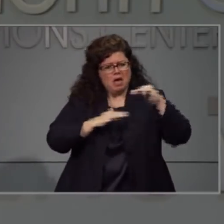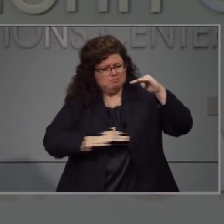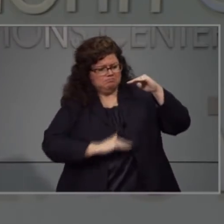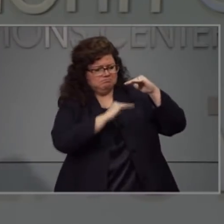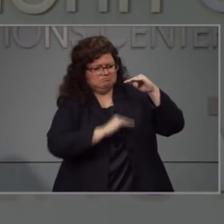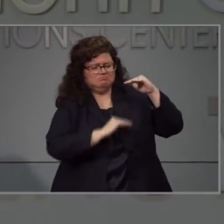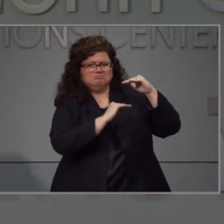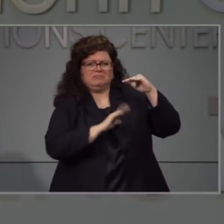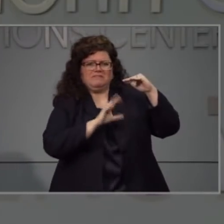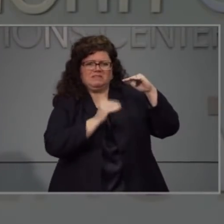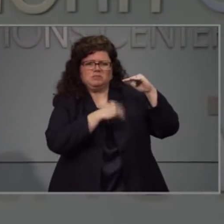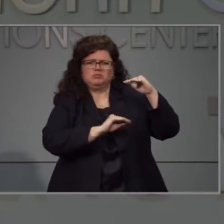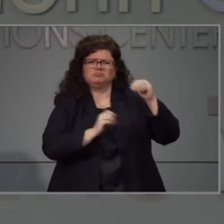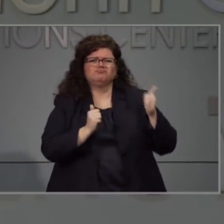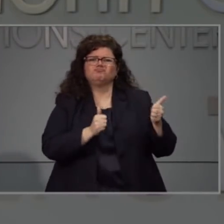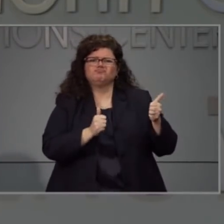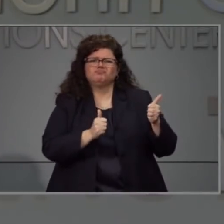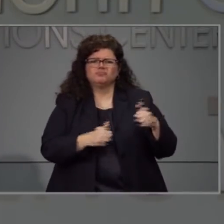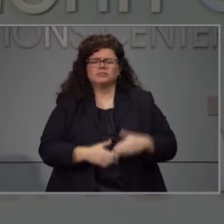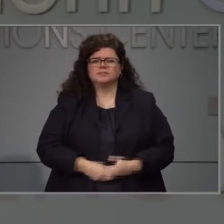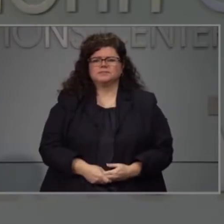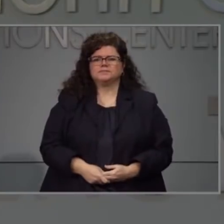Elizabeth Johnson, The Daily Reflector.